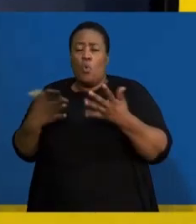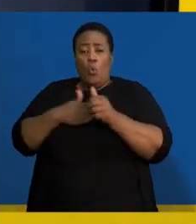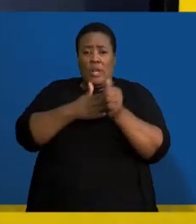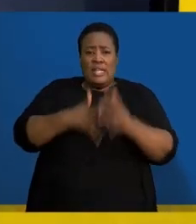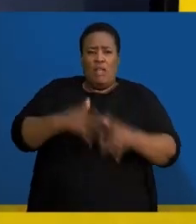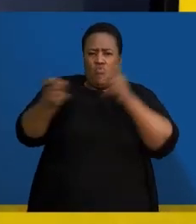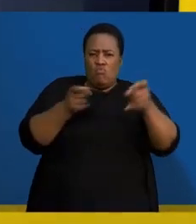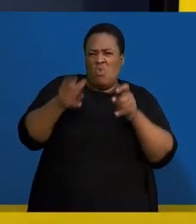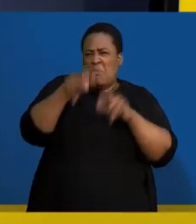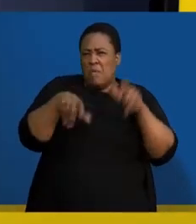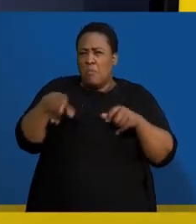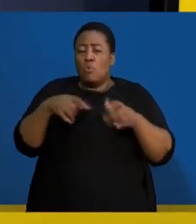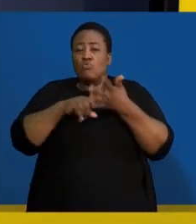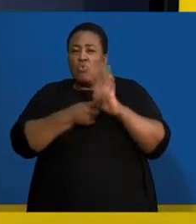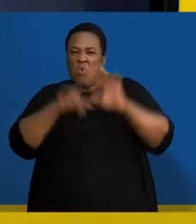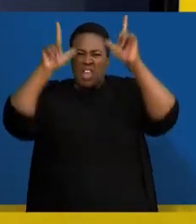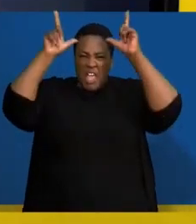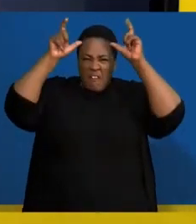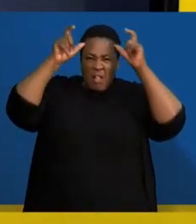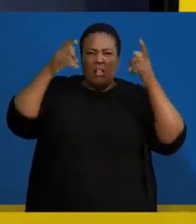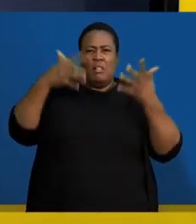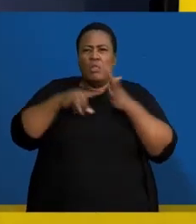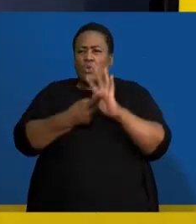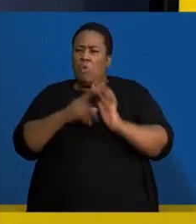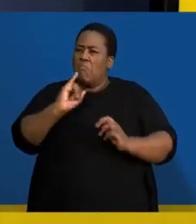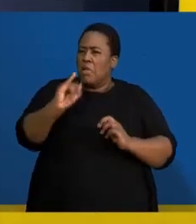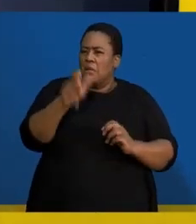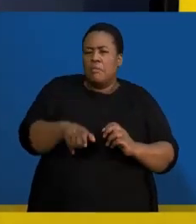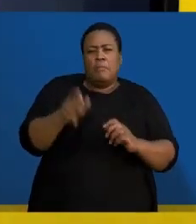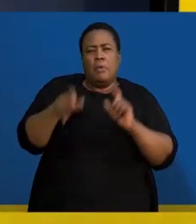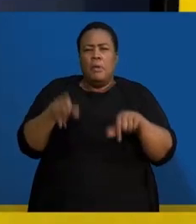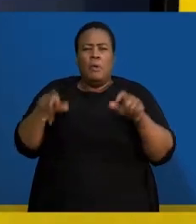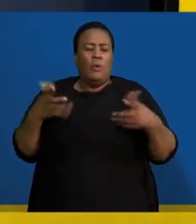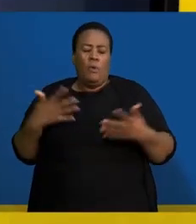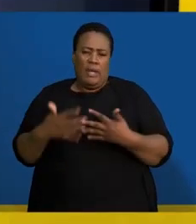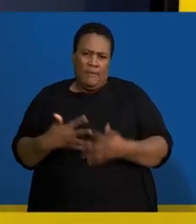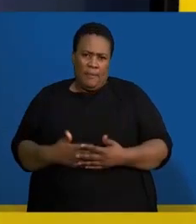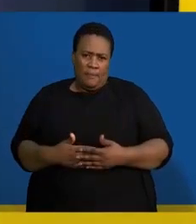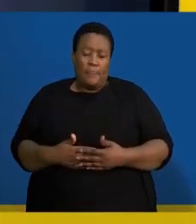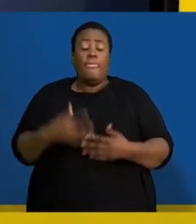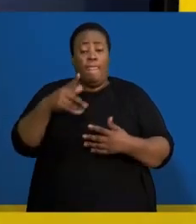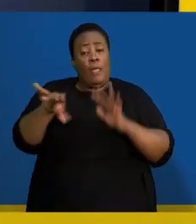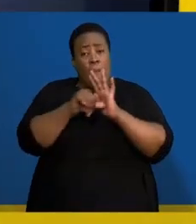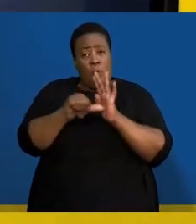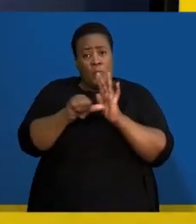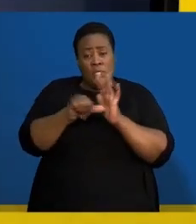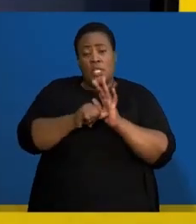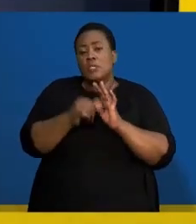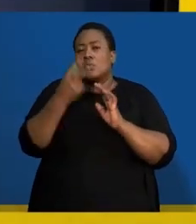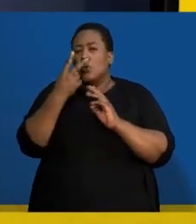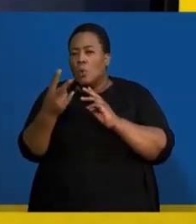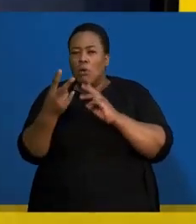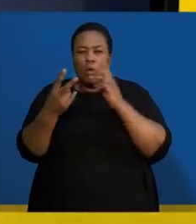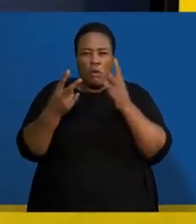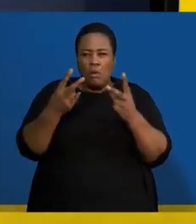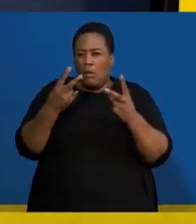to show that they were bad people or they had bad intentions. So it's very important to look at all those